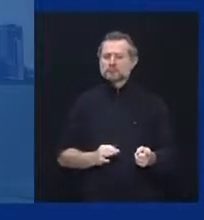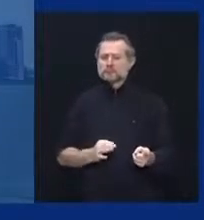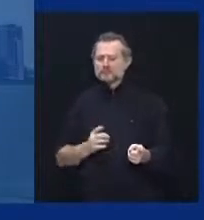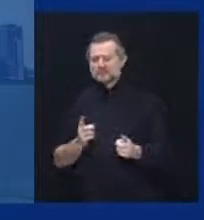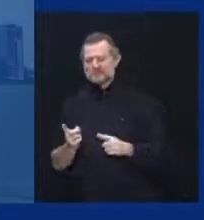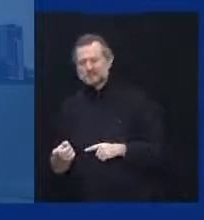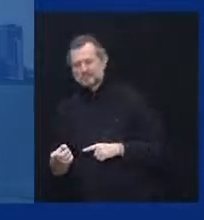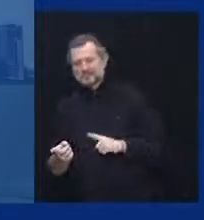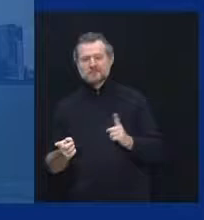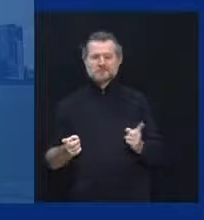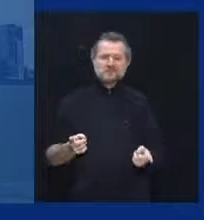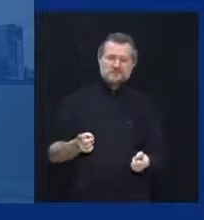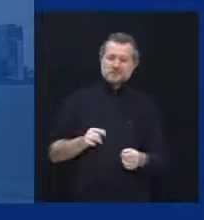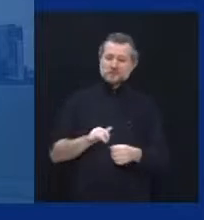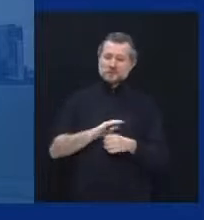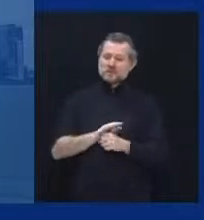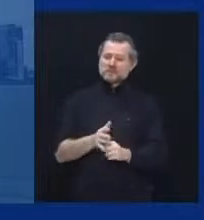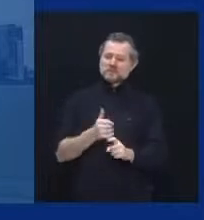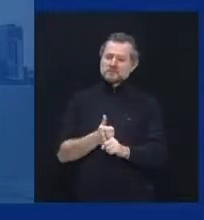exposing.